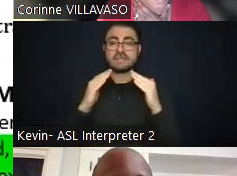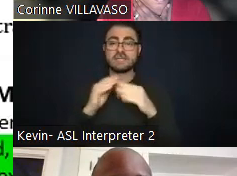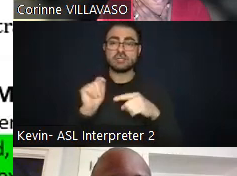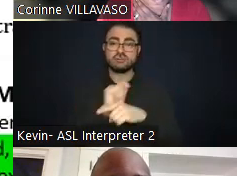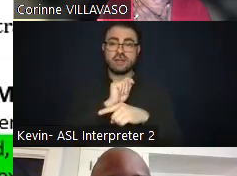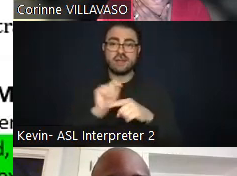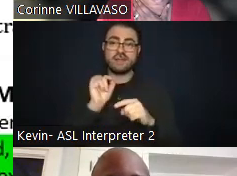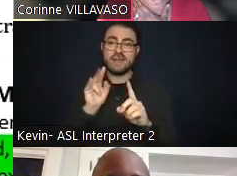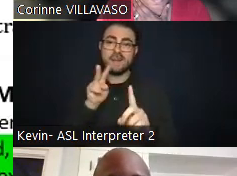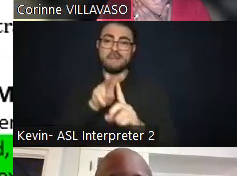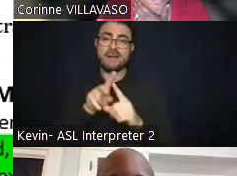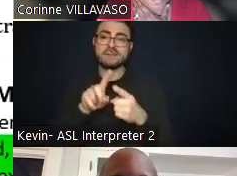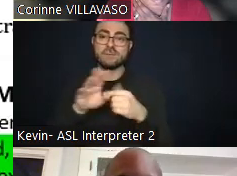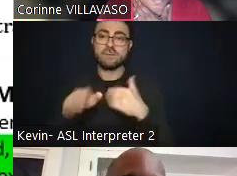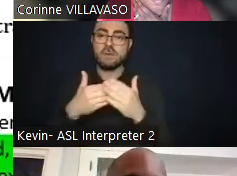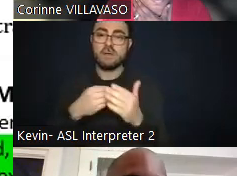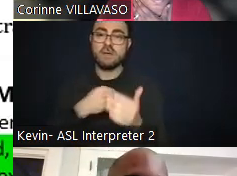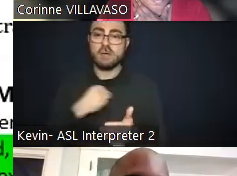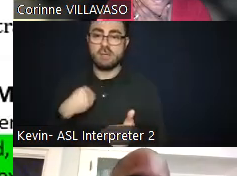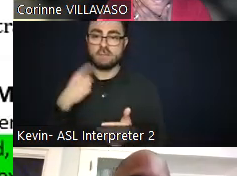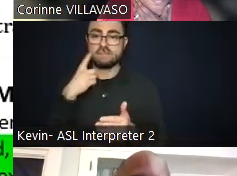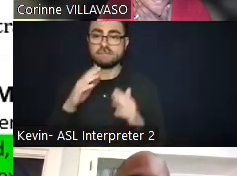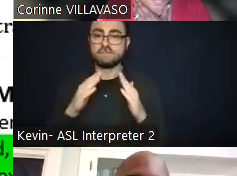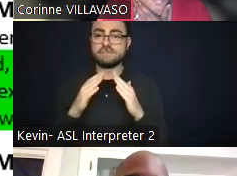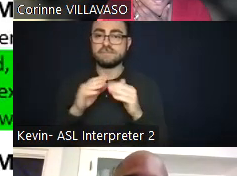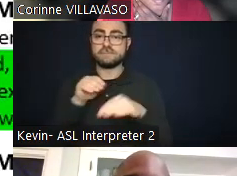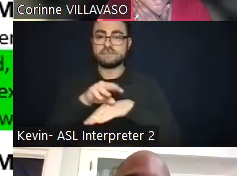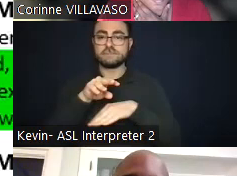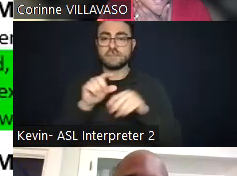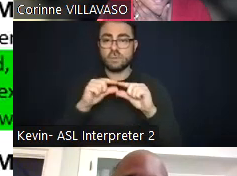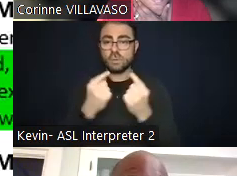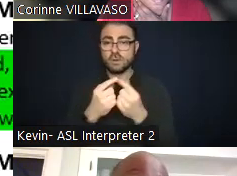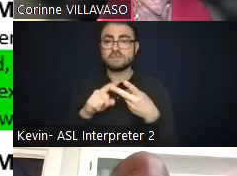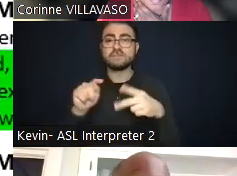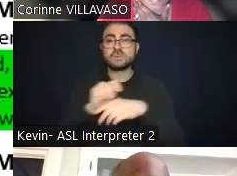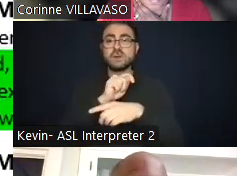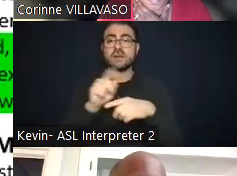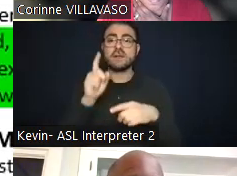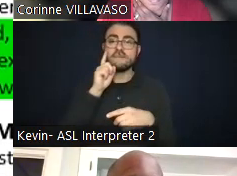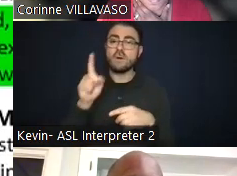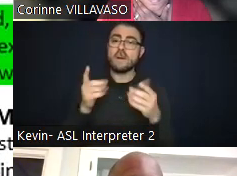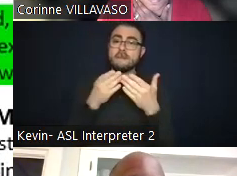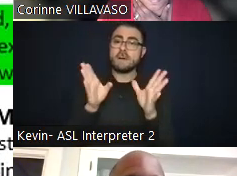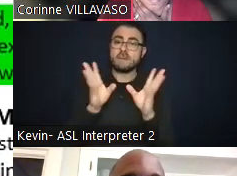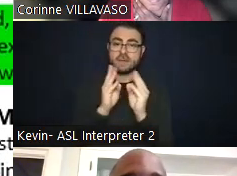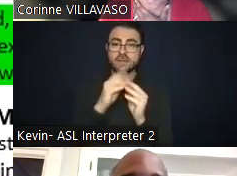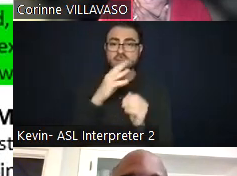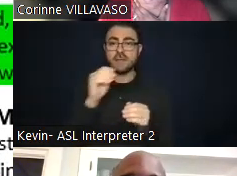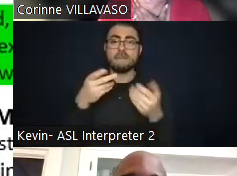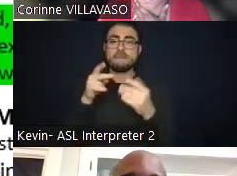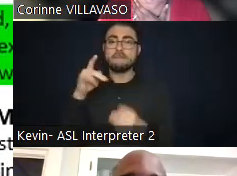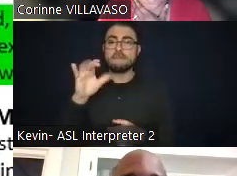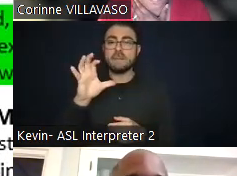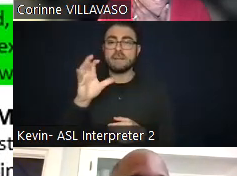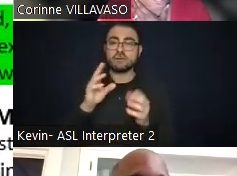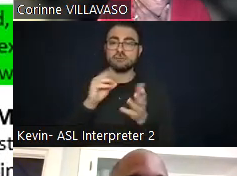applicable to all members of city advisory groups, training on public meetings and public records law, training about the Portland Police